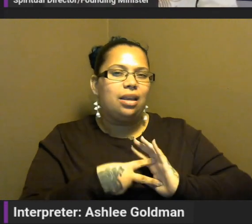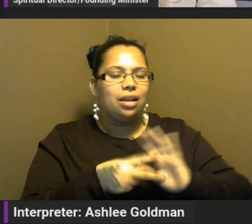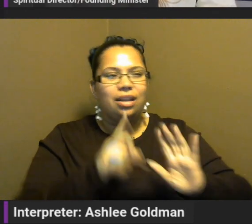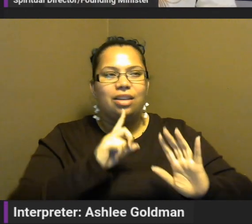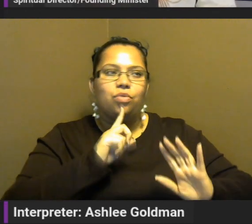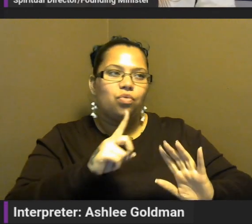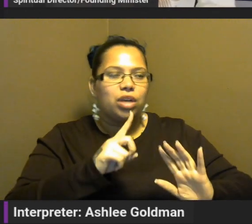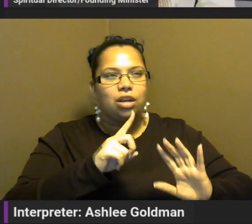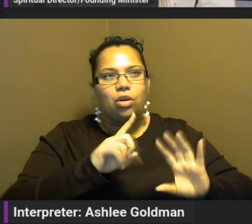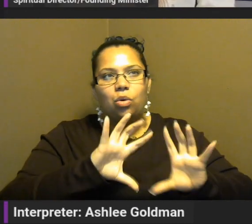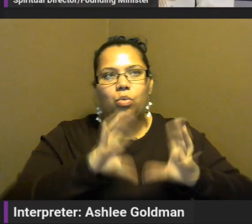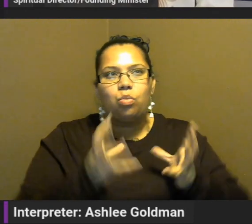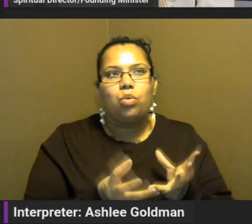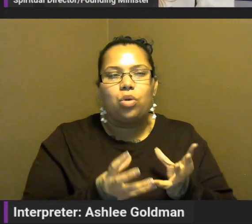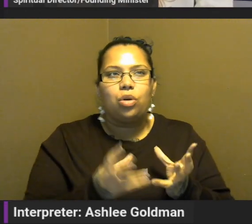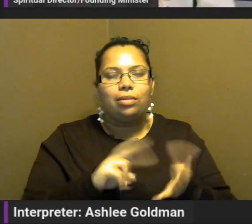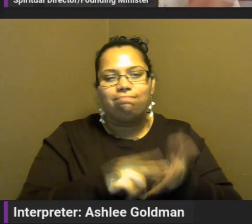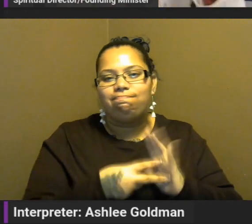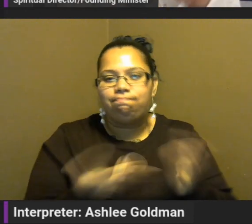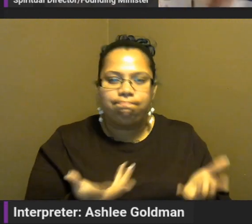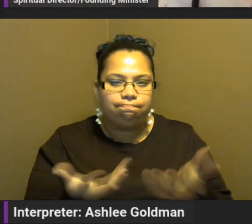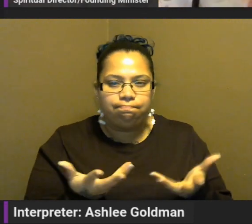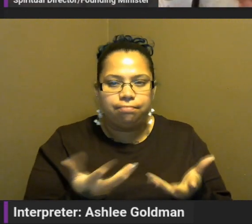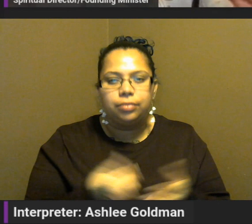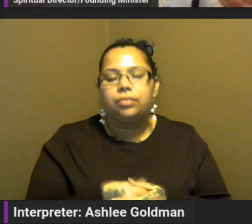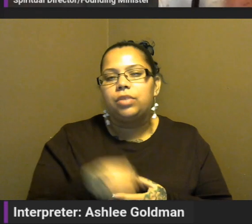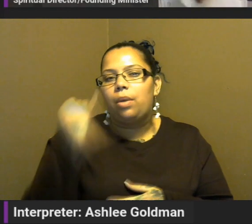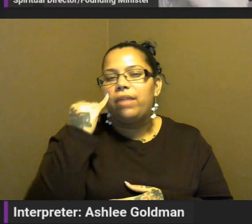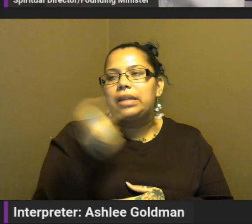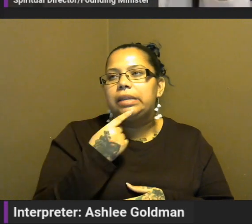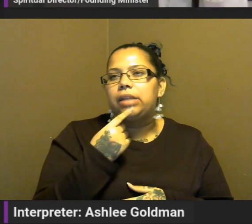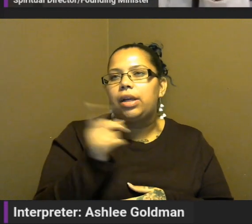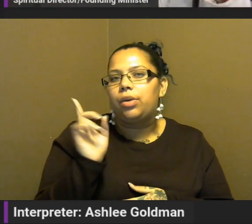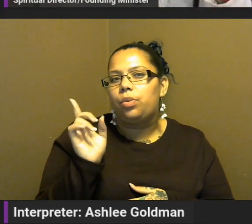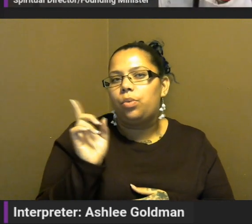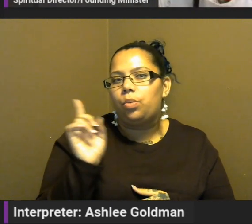real world terms? So when I say, where do I let my